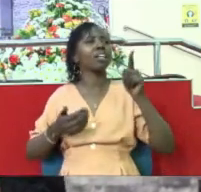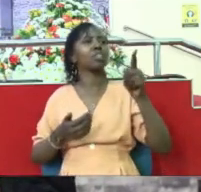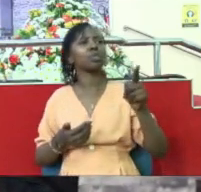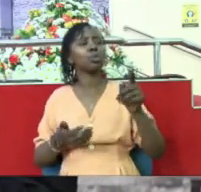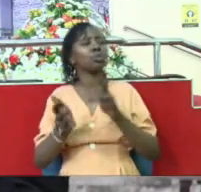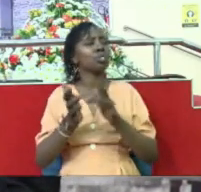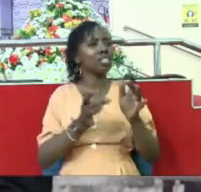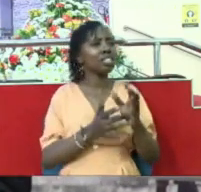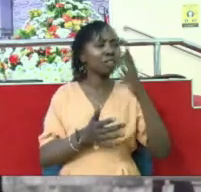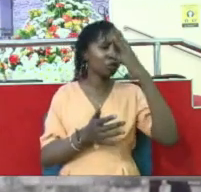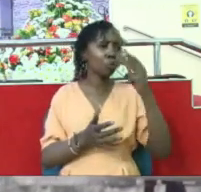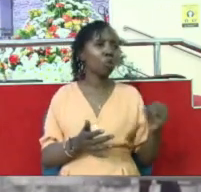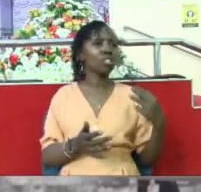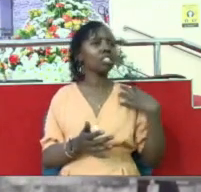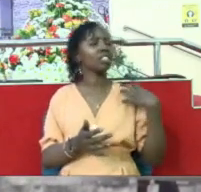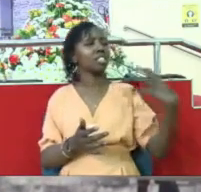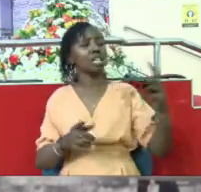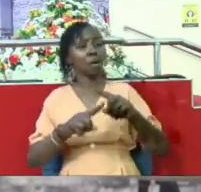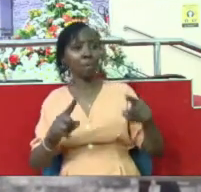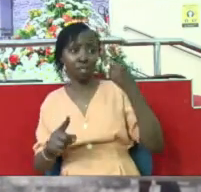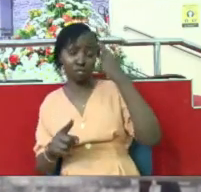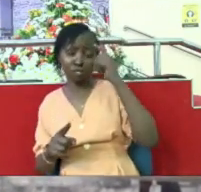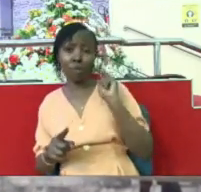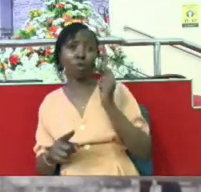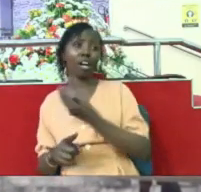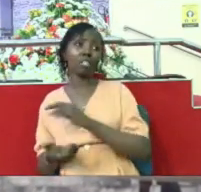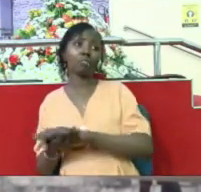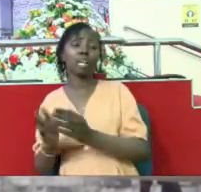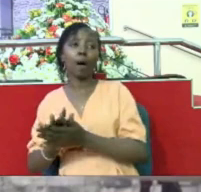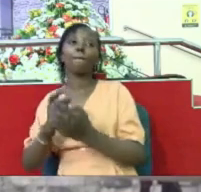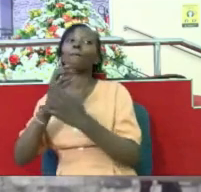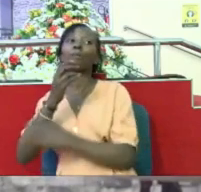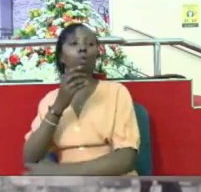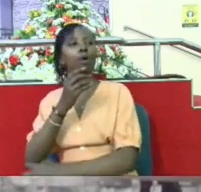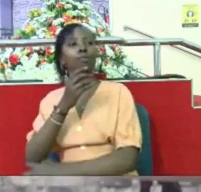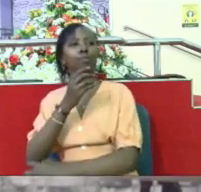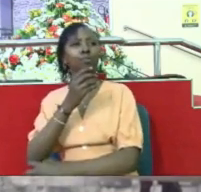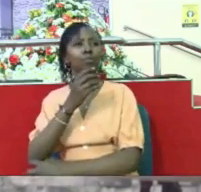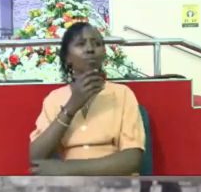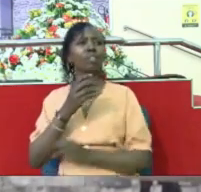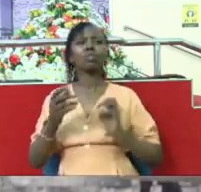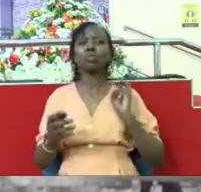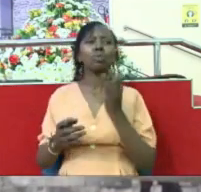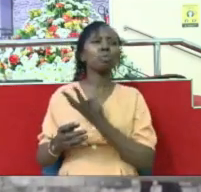us he became poor. Blessed be the name of the Lord. We are rich in material